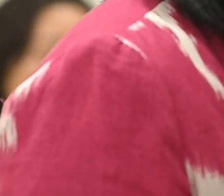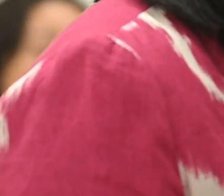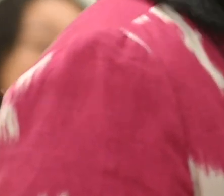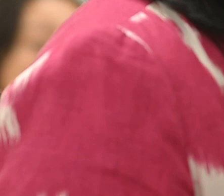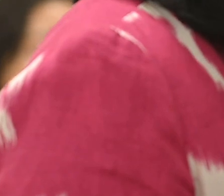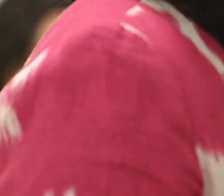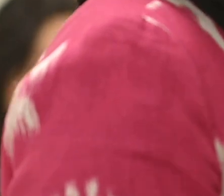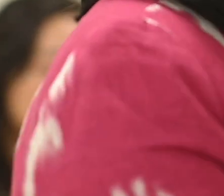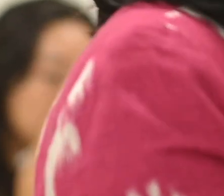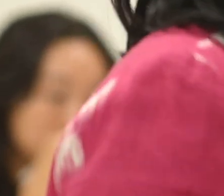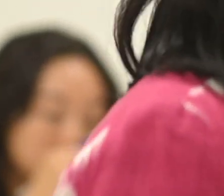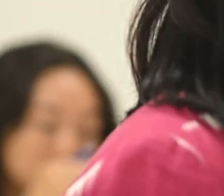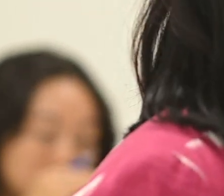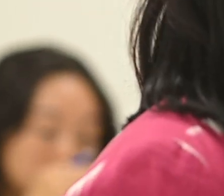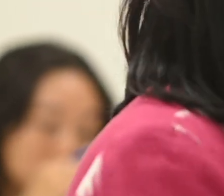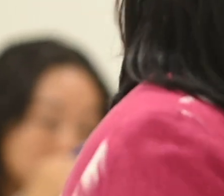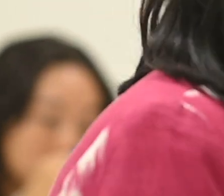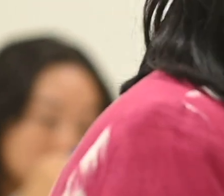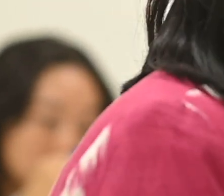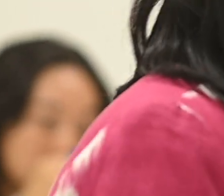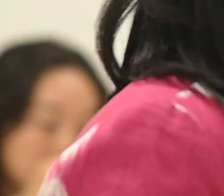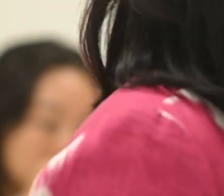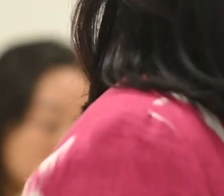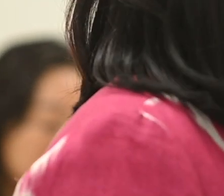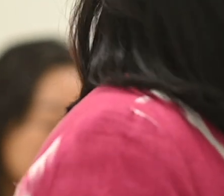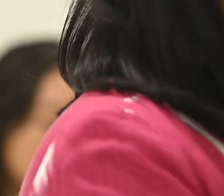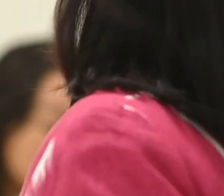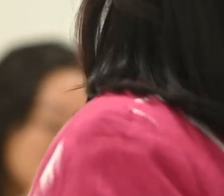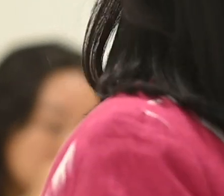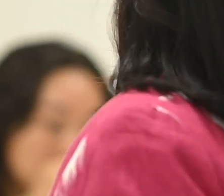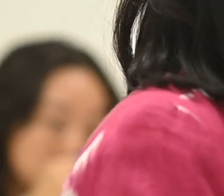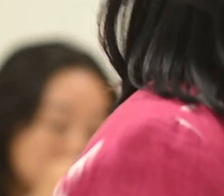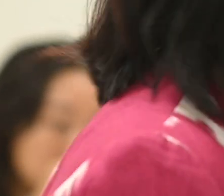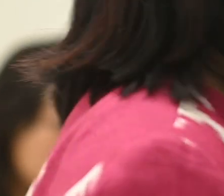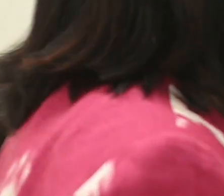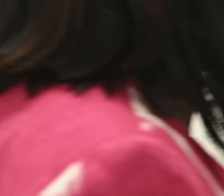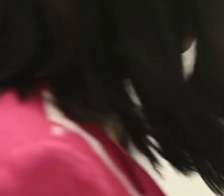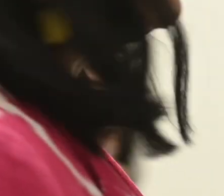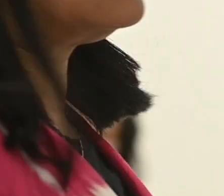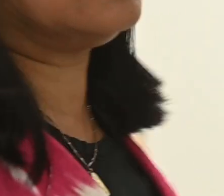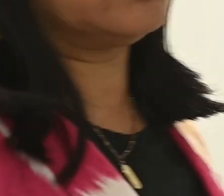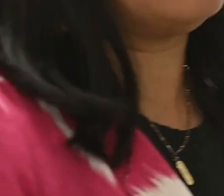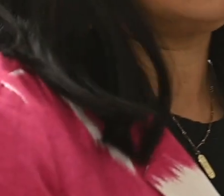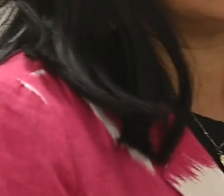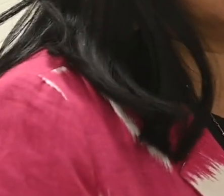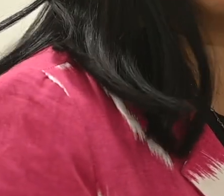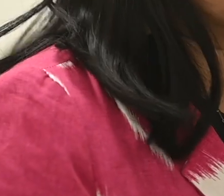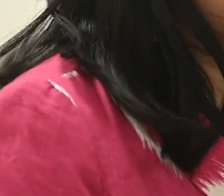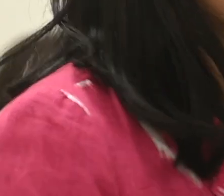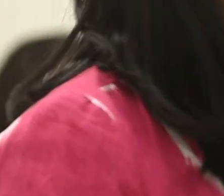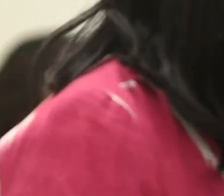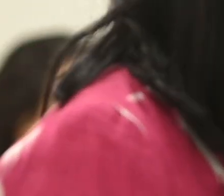time, right, in order to not just get funding, but to do the work. So I absolutely agree with you, which is why I think it's a challenge.